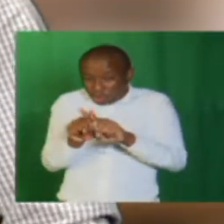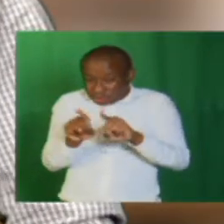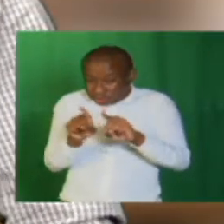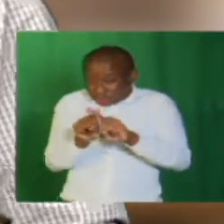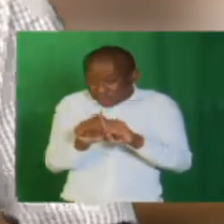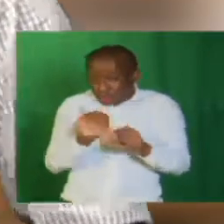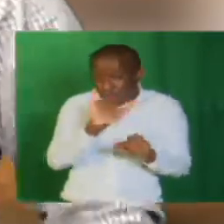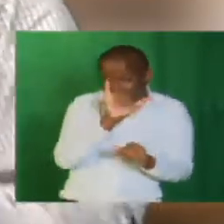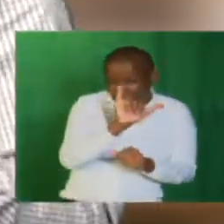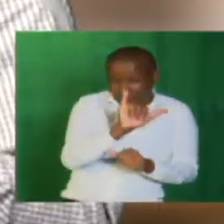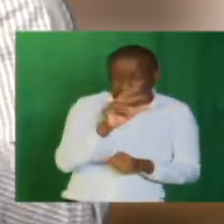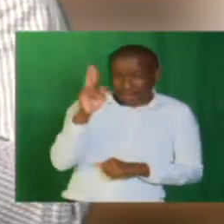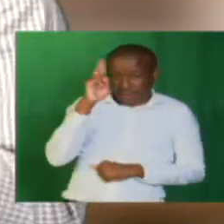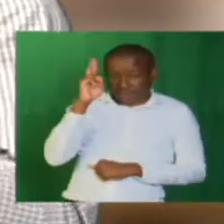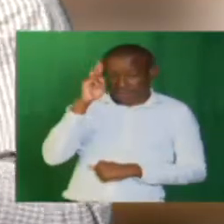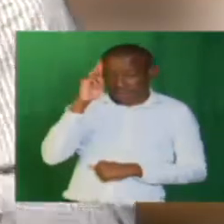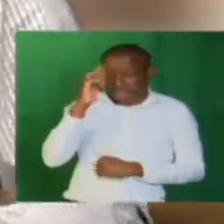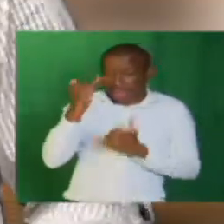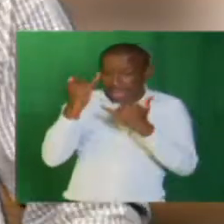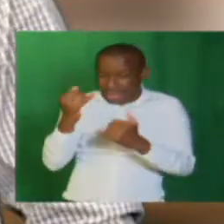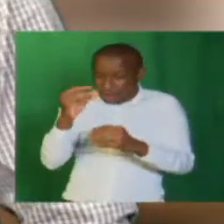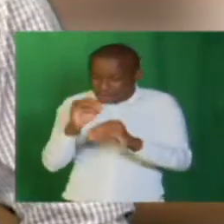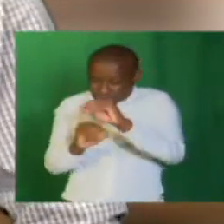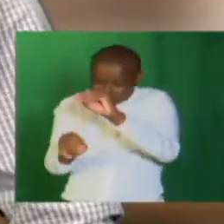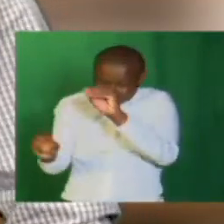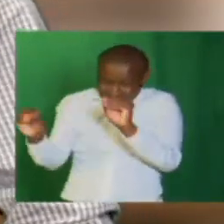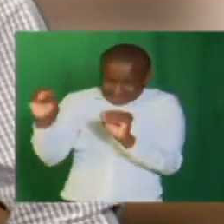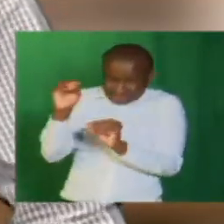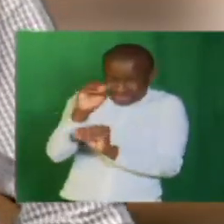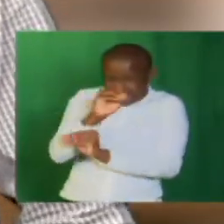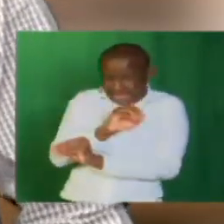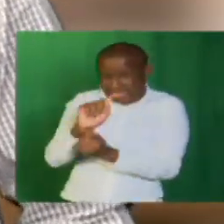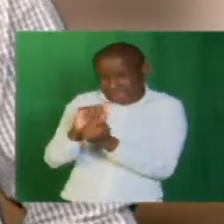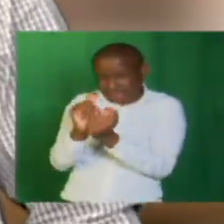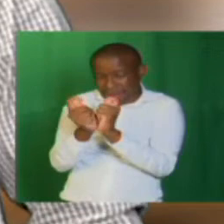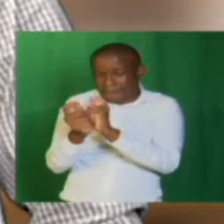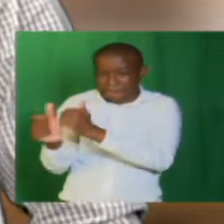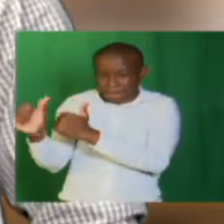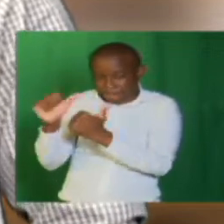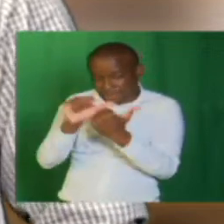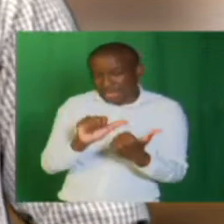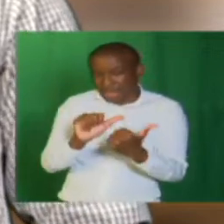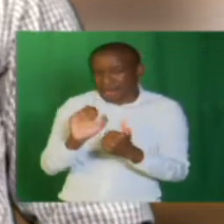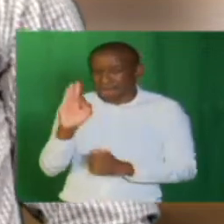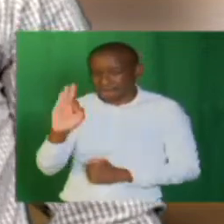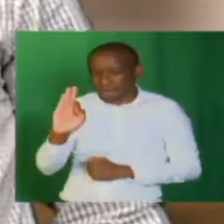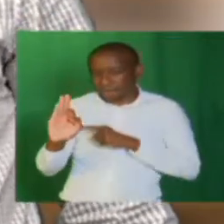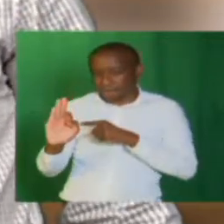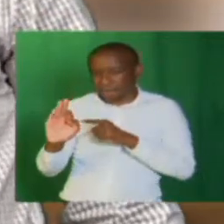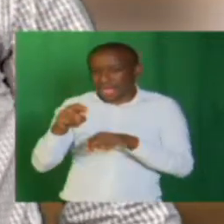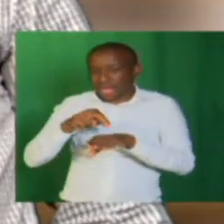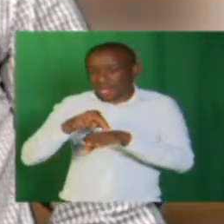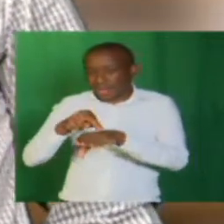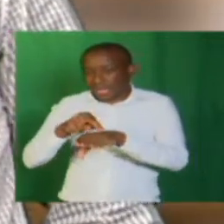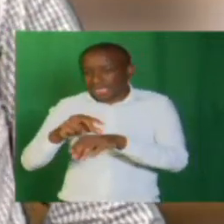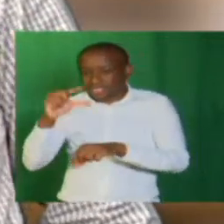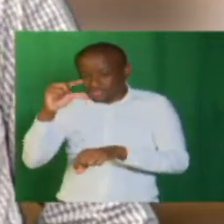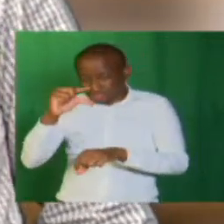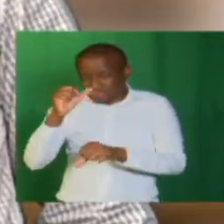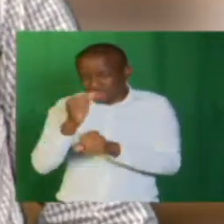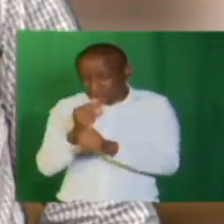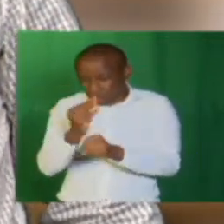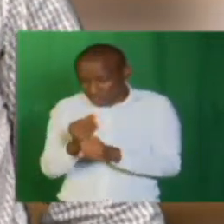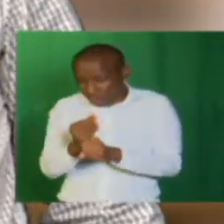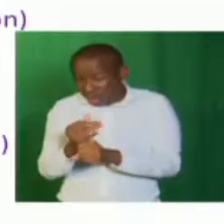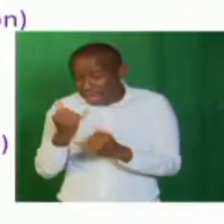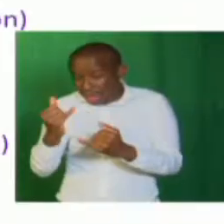remember. So to take it back to the algebraic notation, we'll then go back to our g of x. So